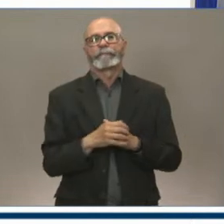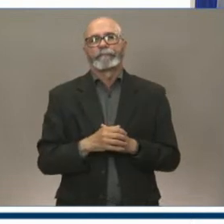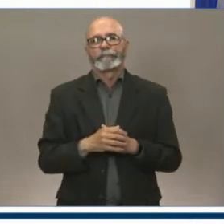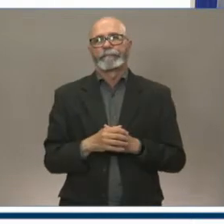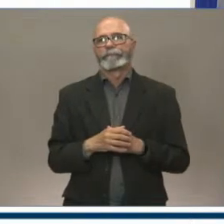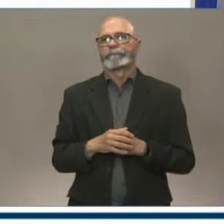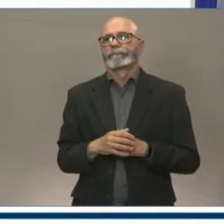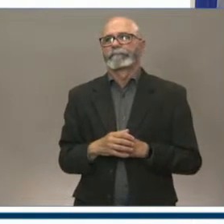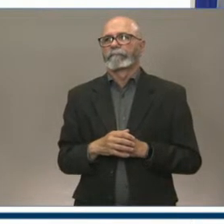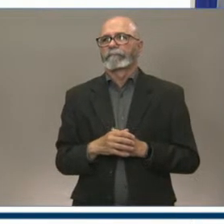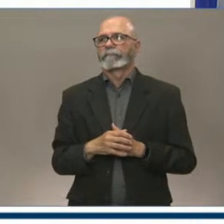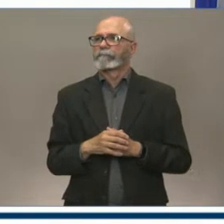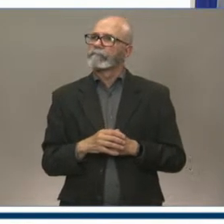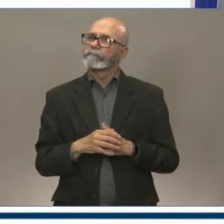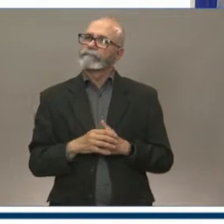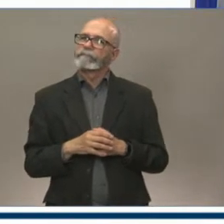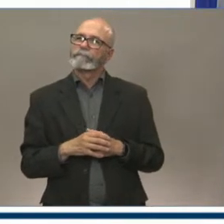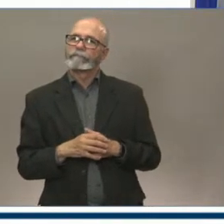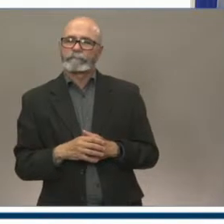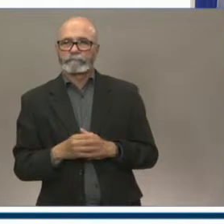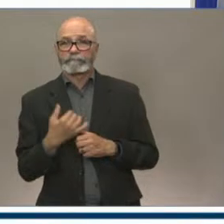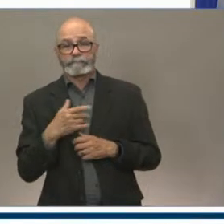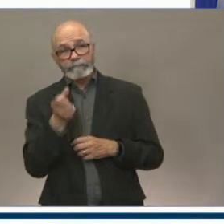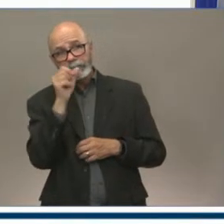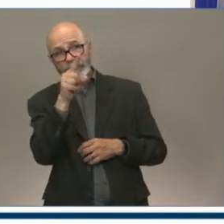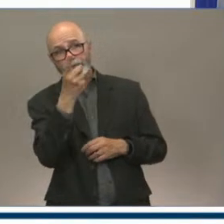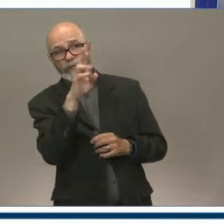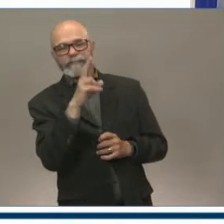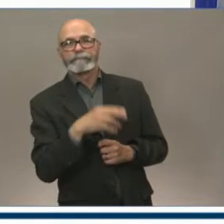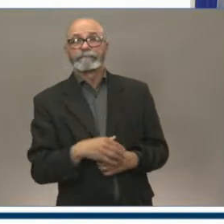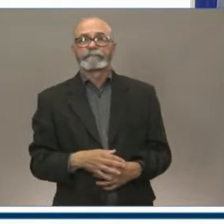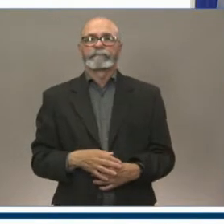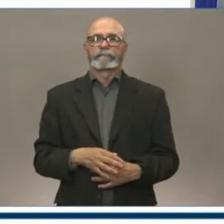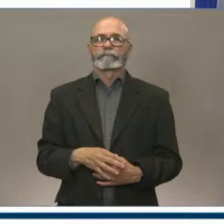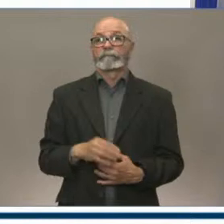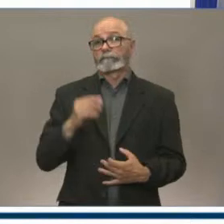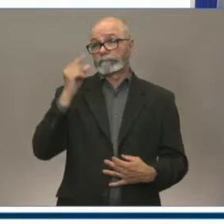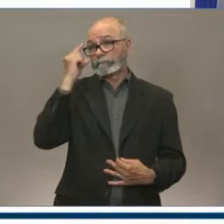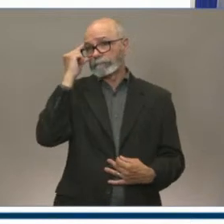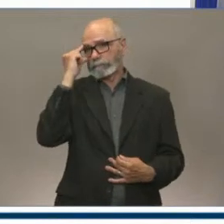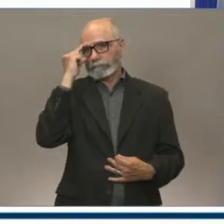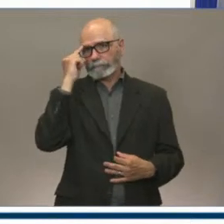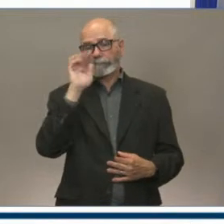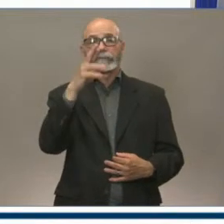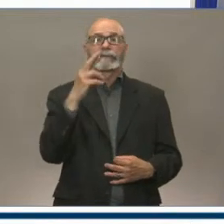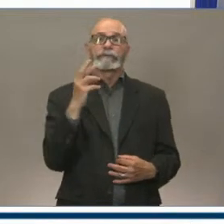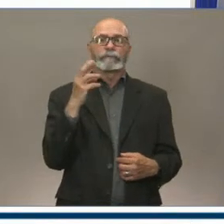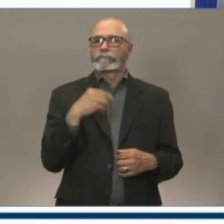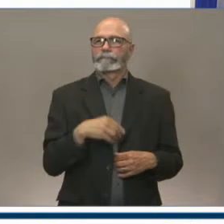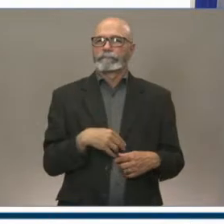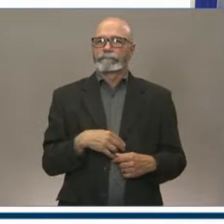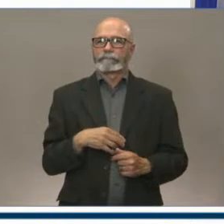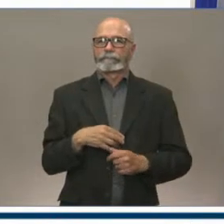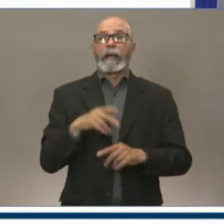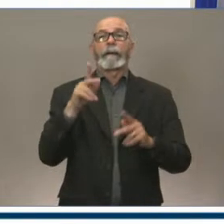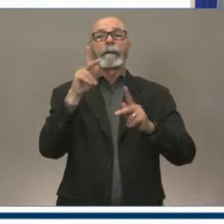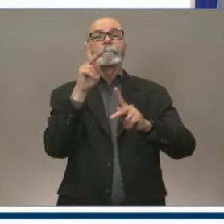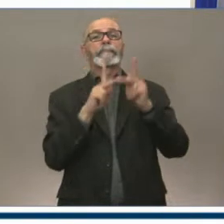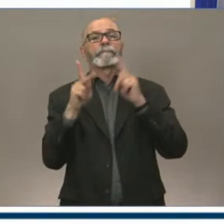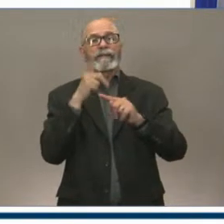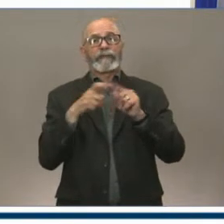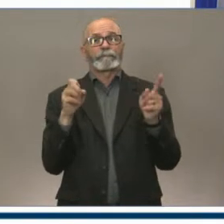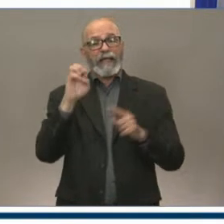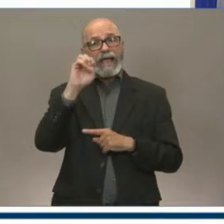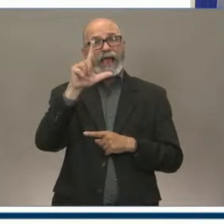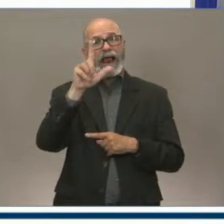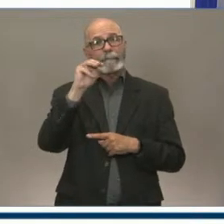Hi, this question is for Dr. Strang. Residents from Emsdale, Lance, and Fall River have spoken to me about being